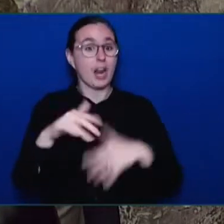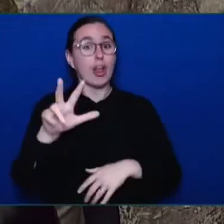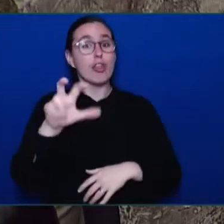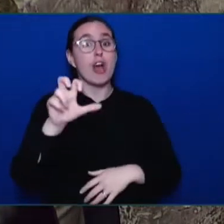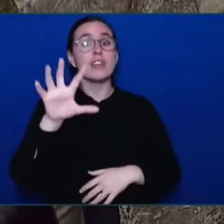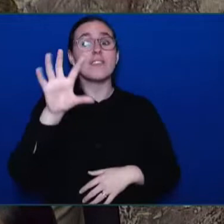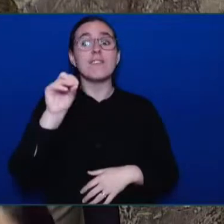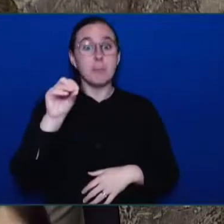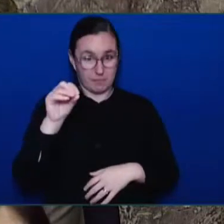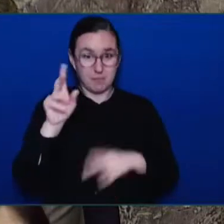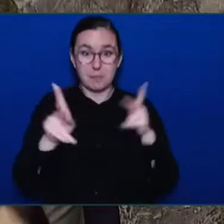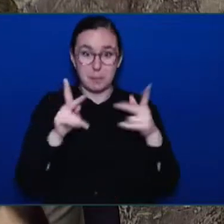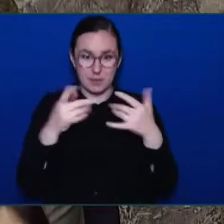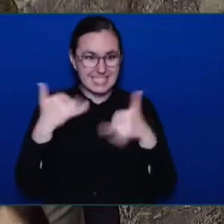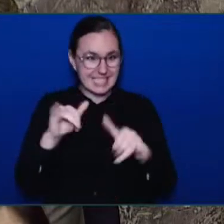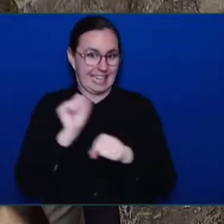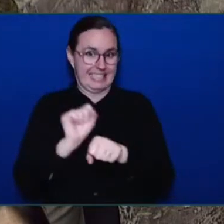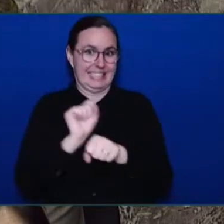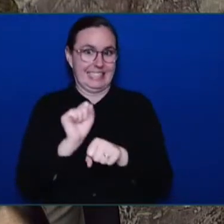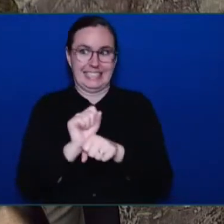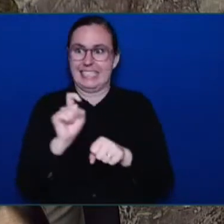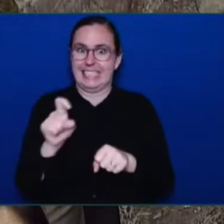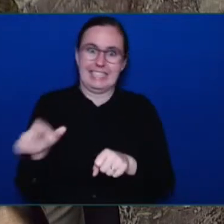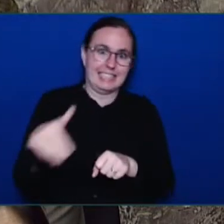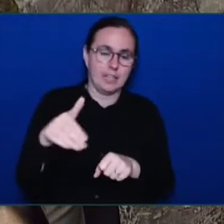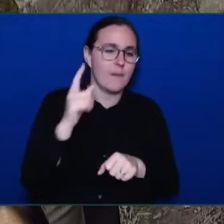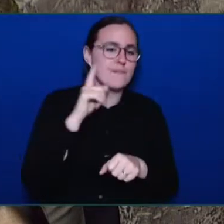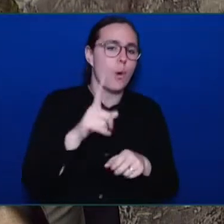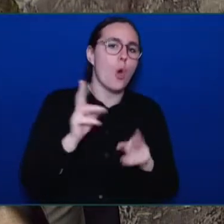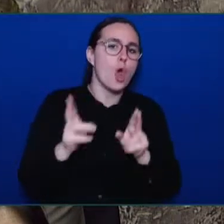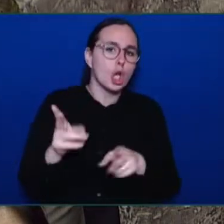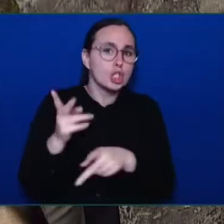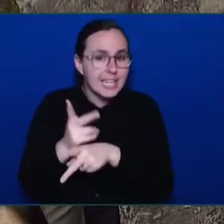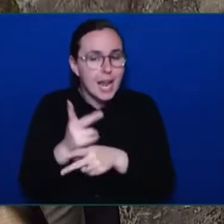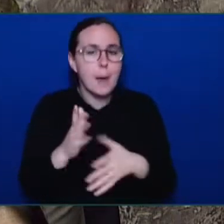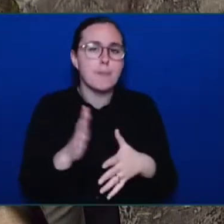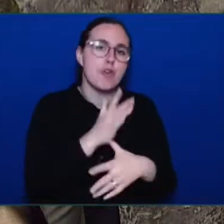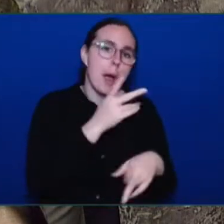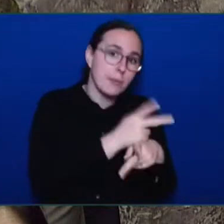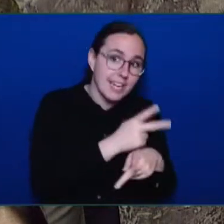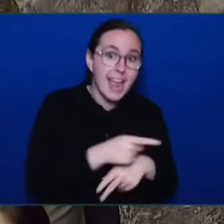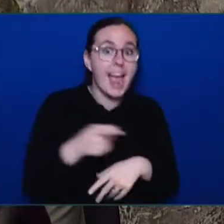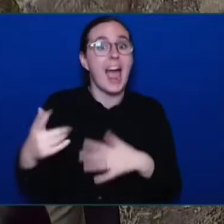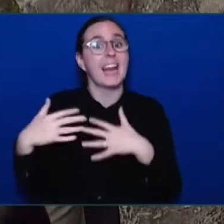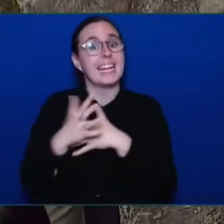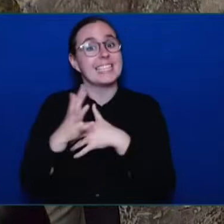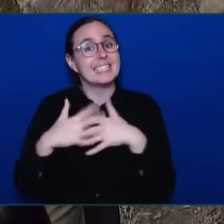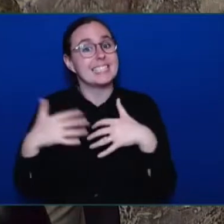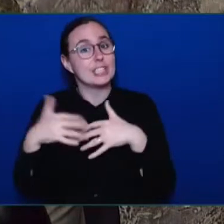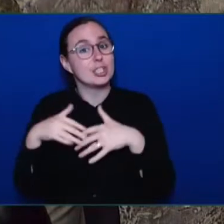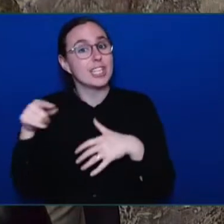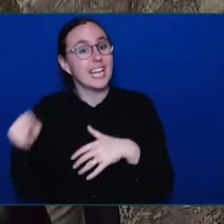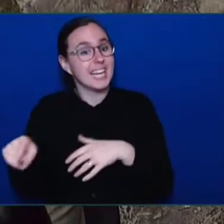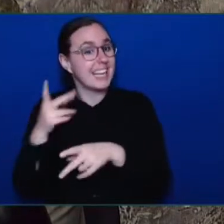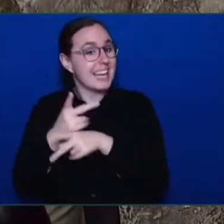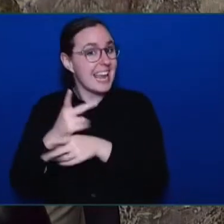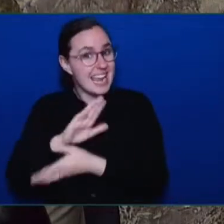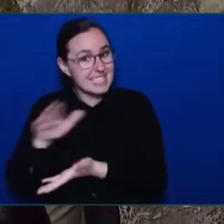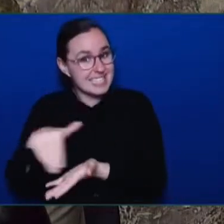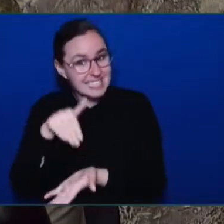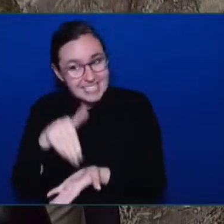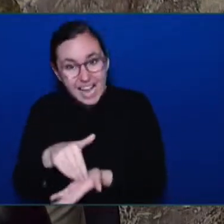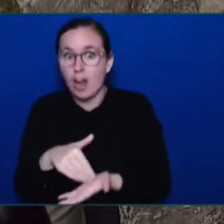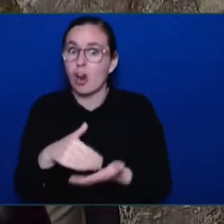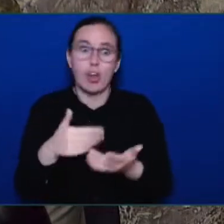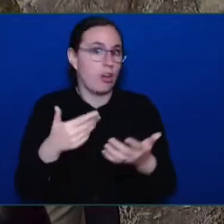The addition of Indigenous primary care centres, Honourable Speaker. The addition of community health centres, Honourable Speaker. The addition, in fact,